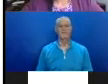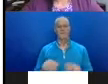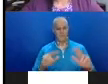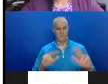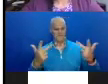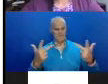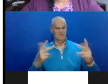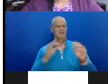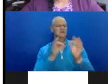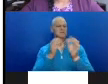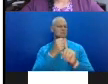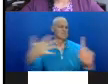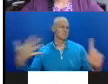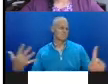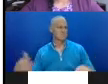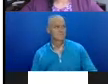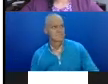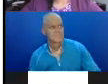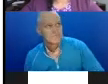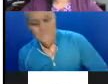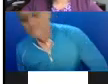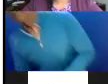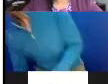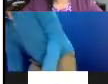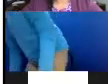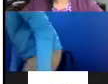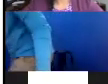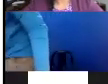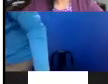what often people who have harmed